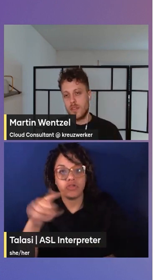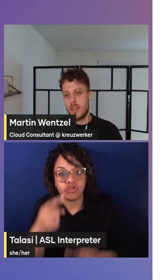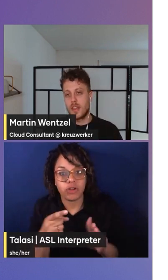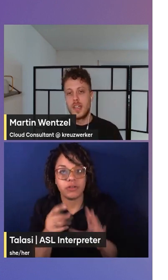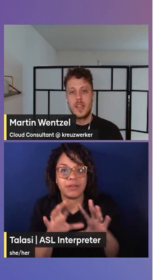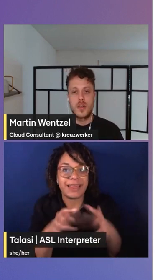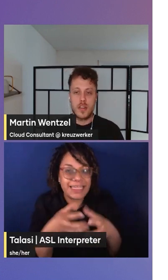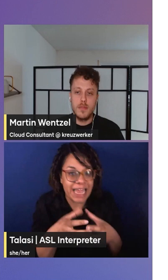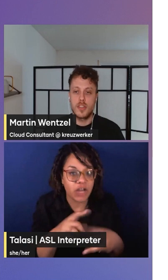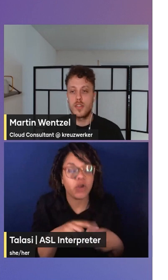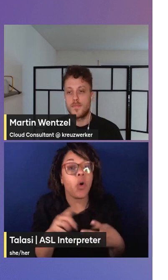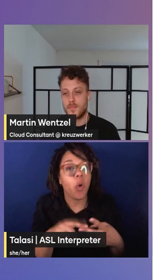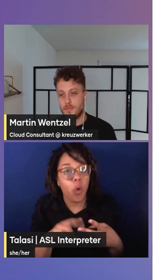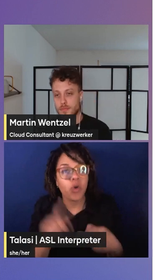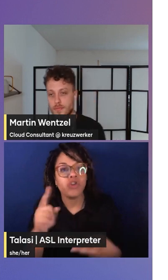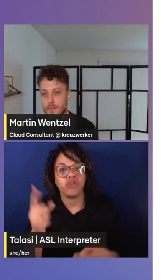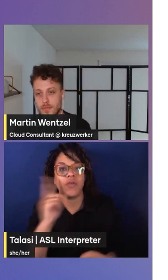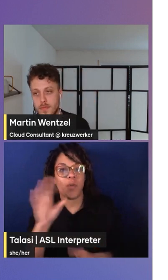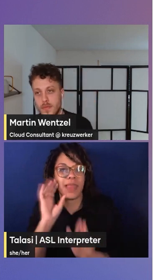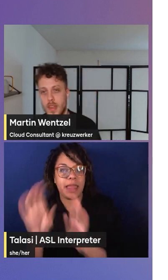tests for the Docker image.